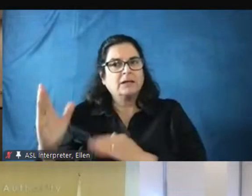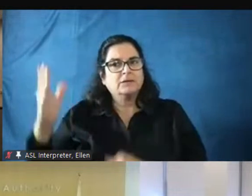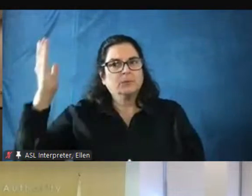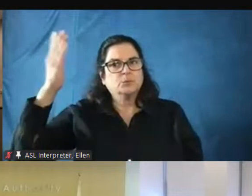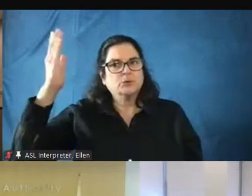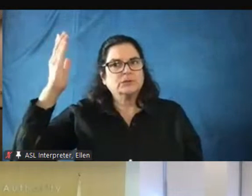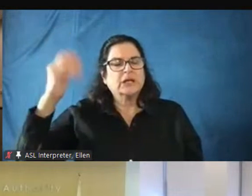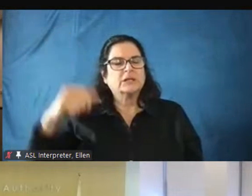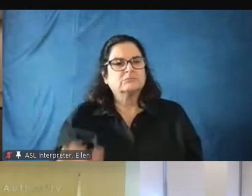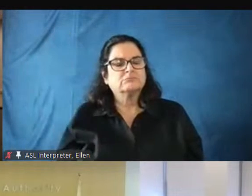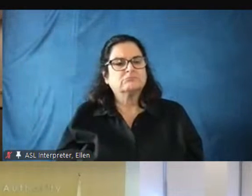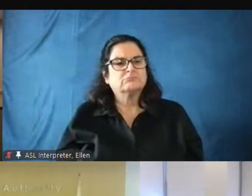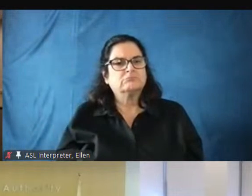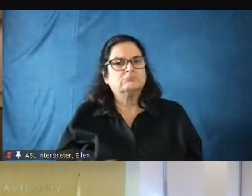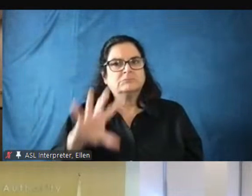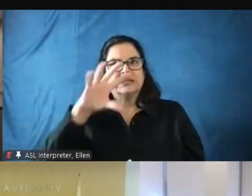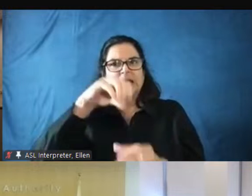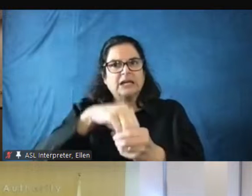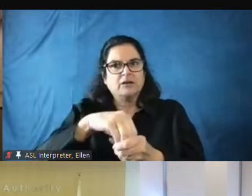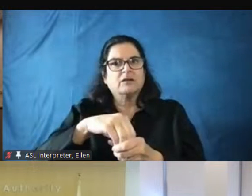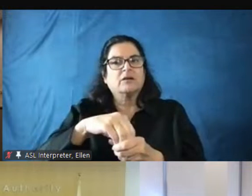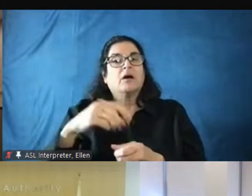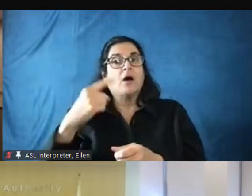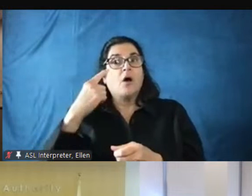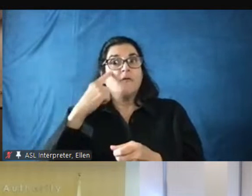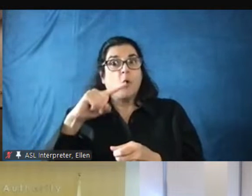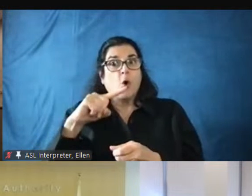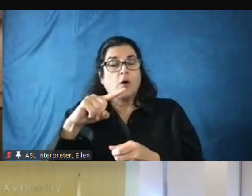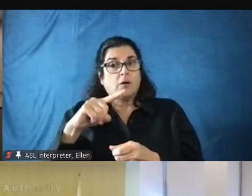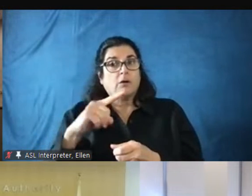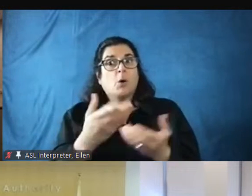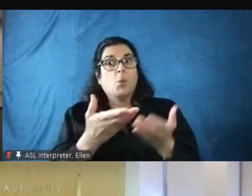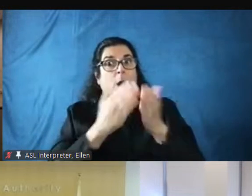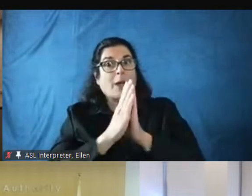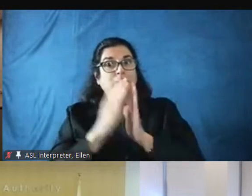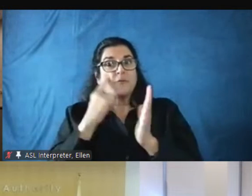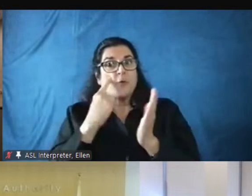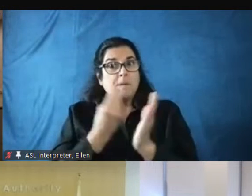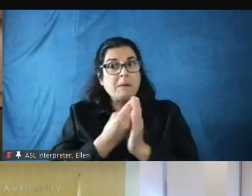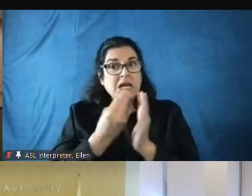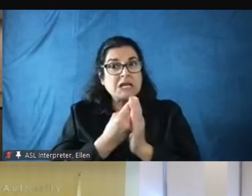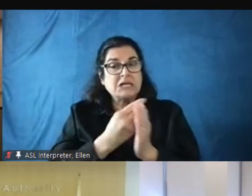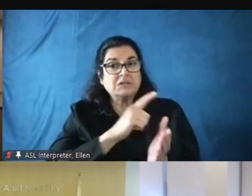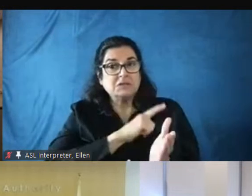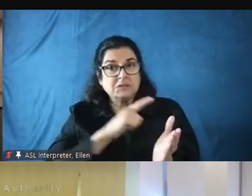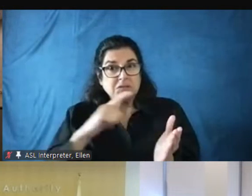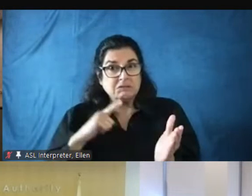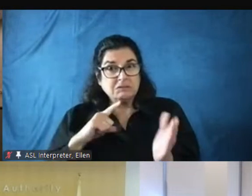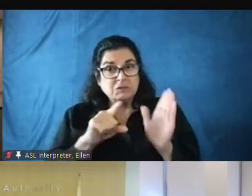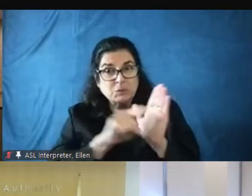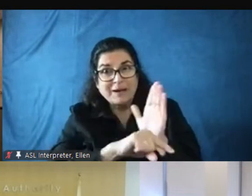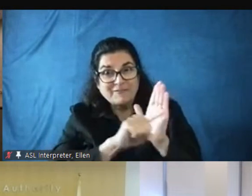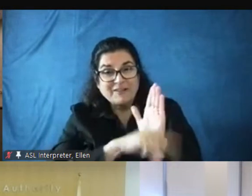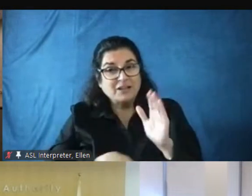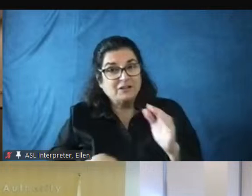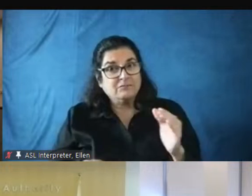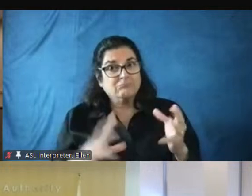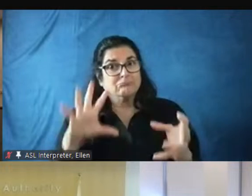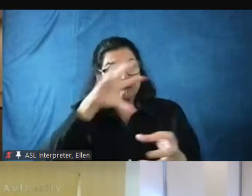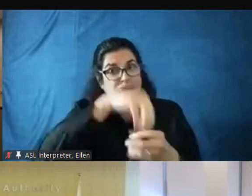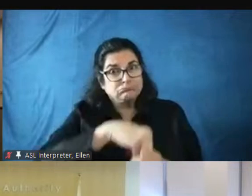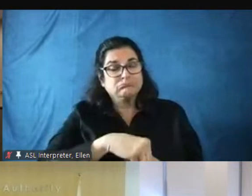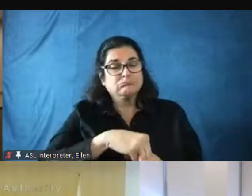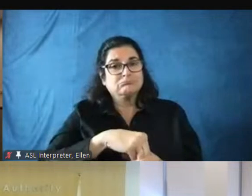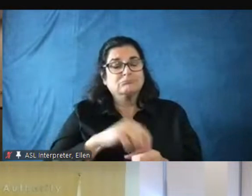part of the funding requests to Springfield, knowing that the legislation that has been introduced includes